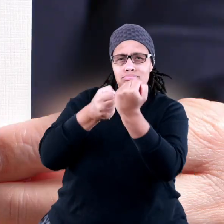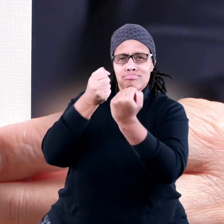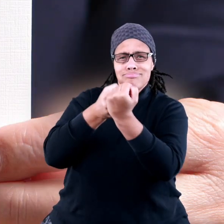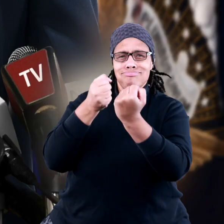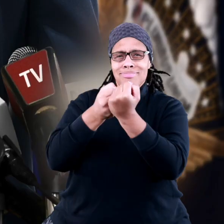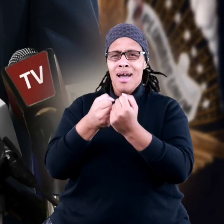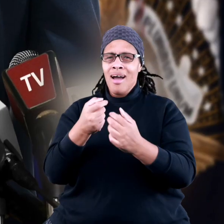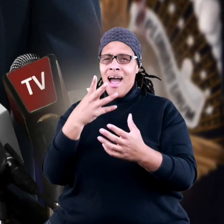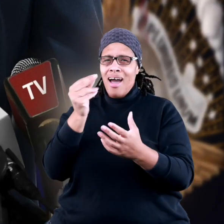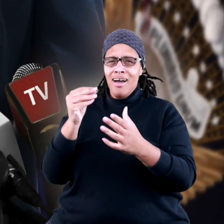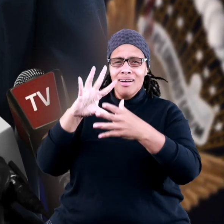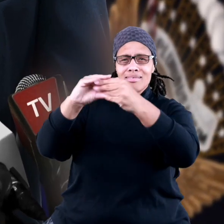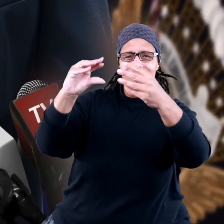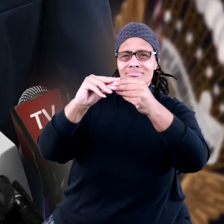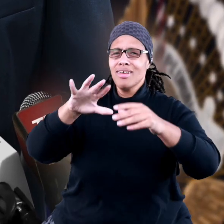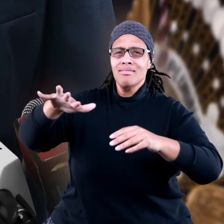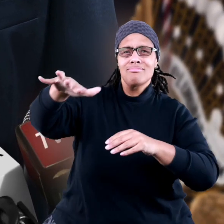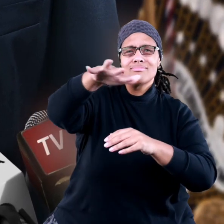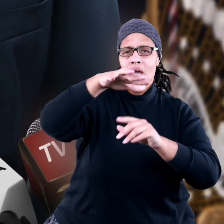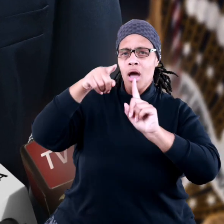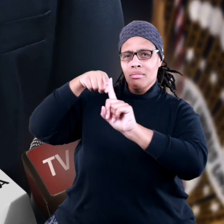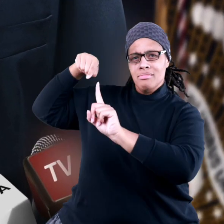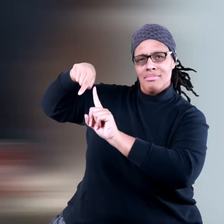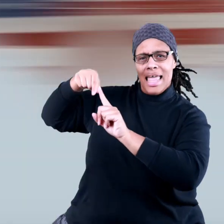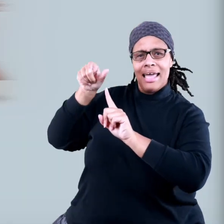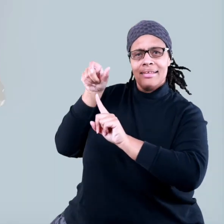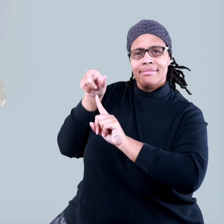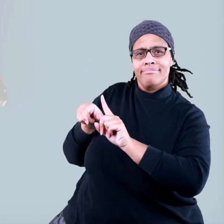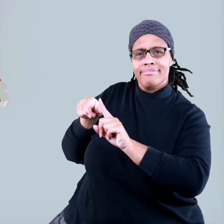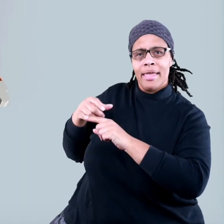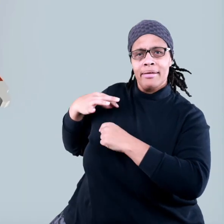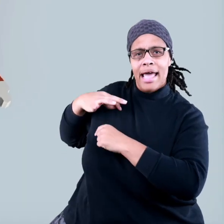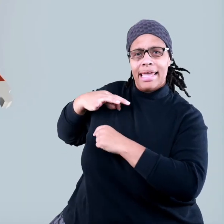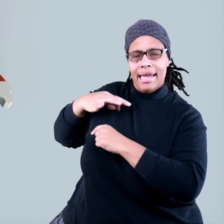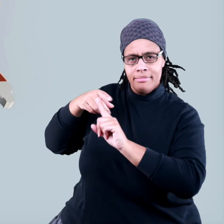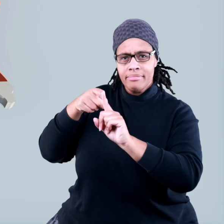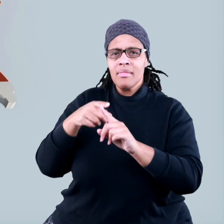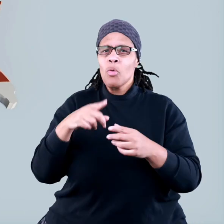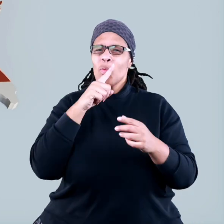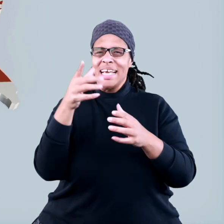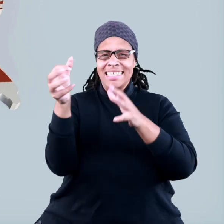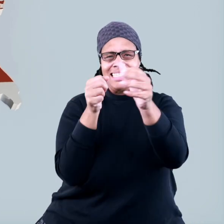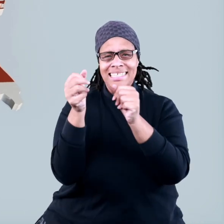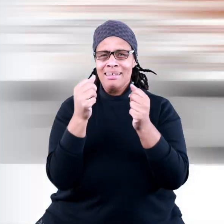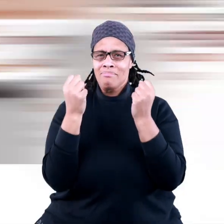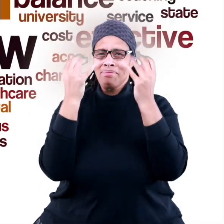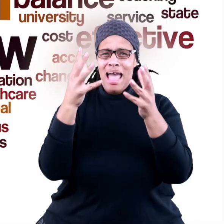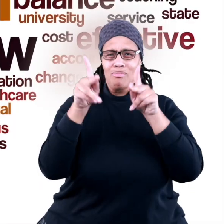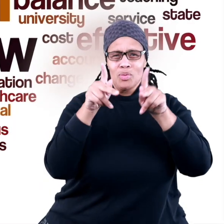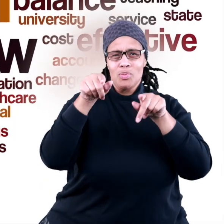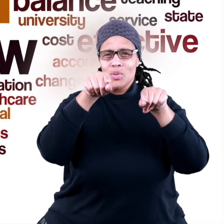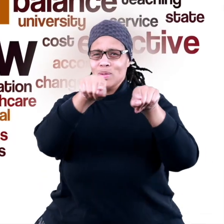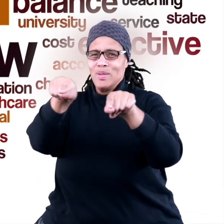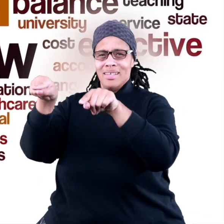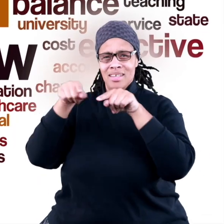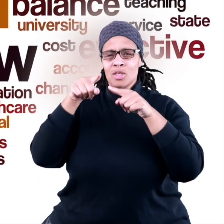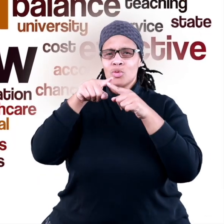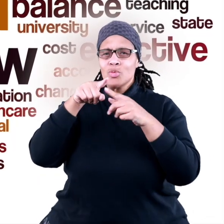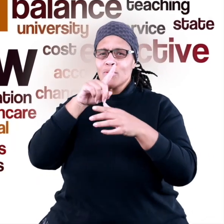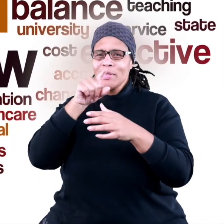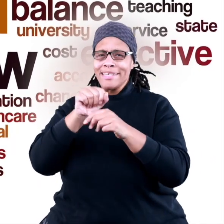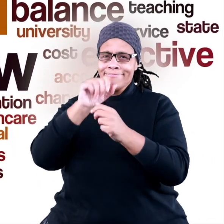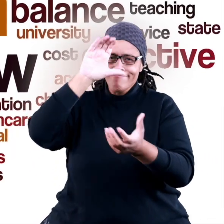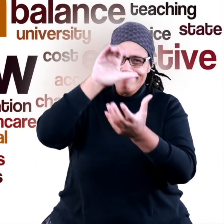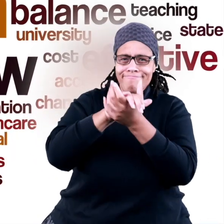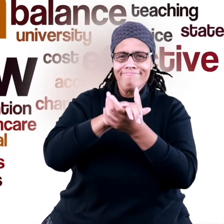advocate for, support, and speak on behalf of these candidates, all with the goal of getting as many people as possible from their political